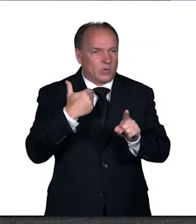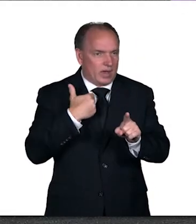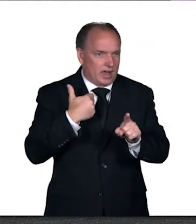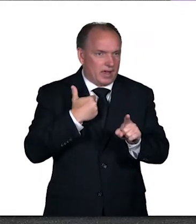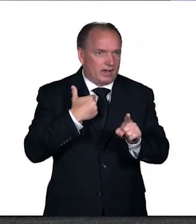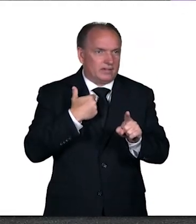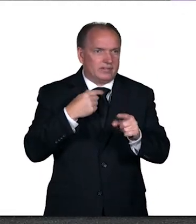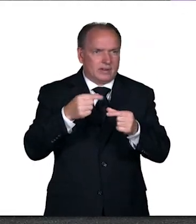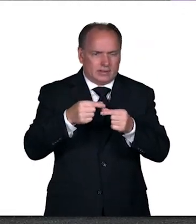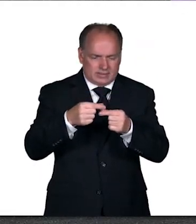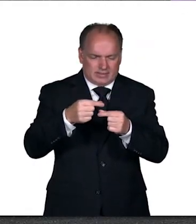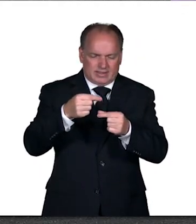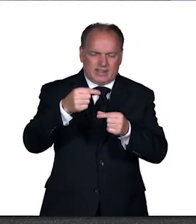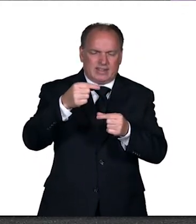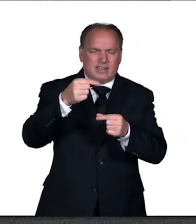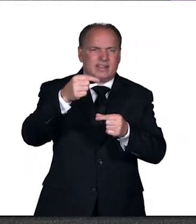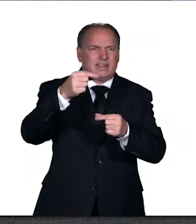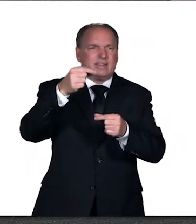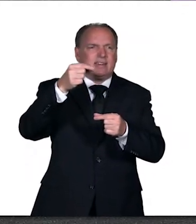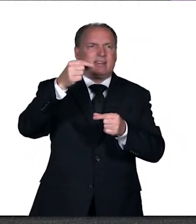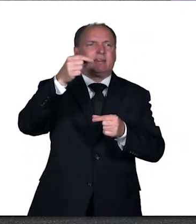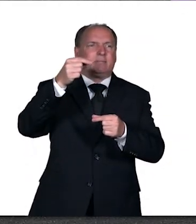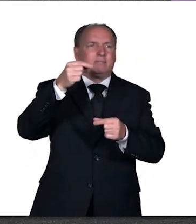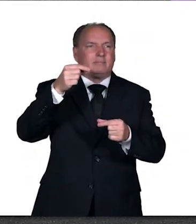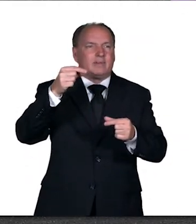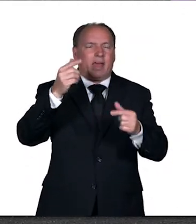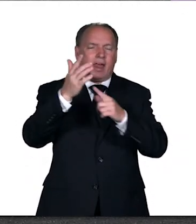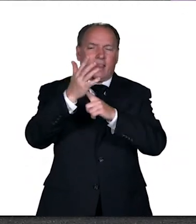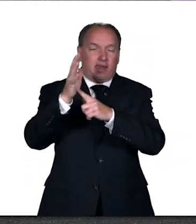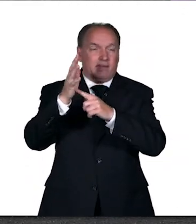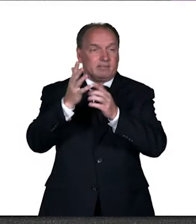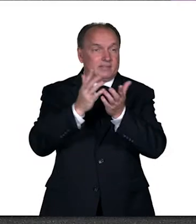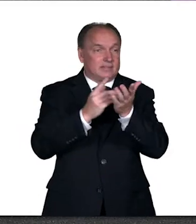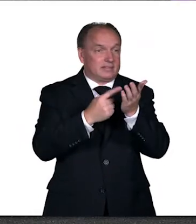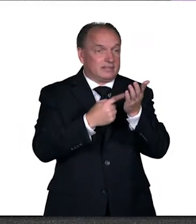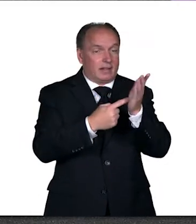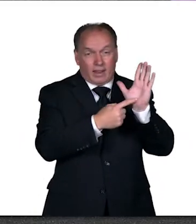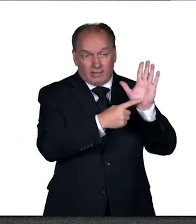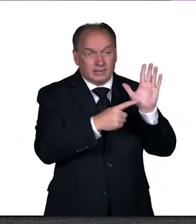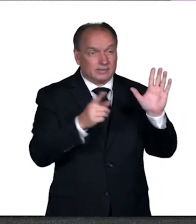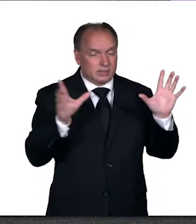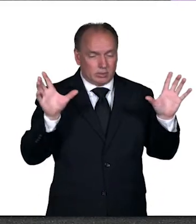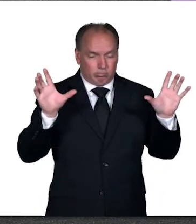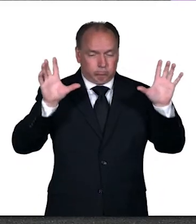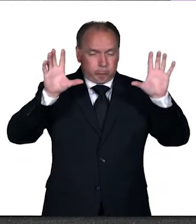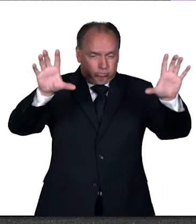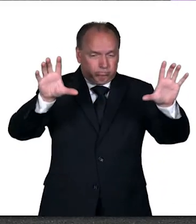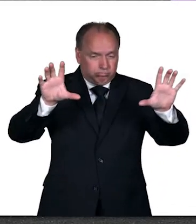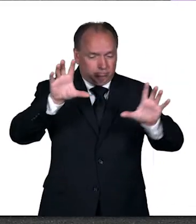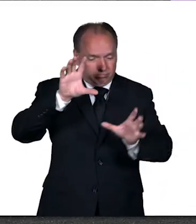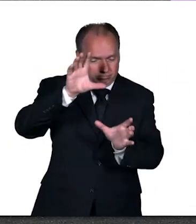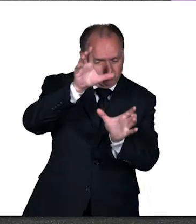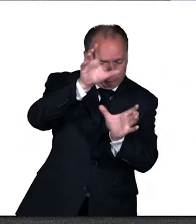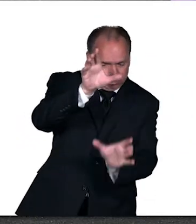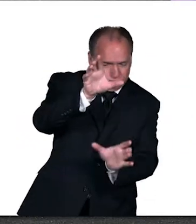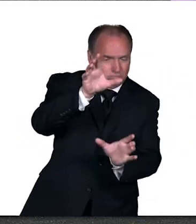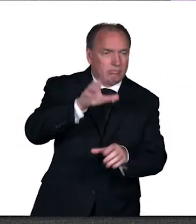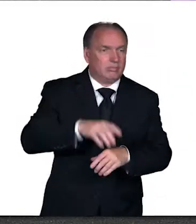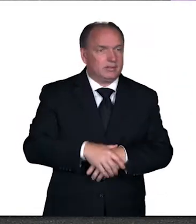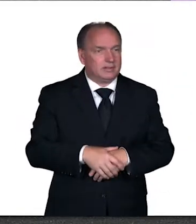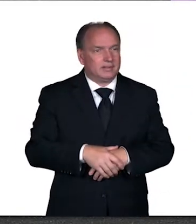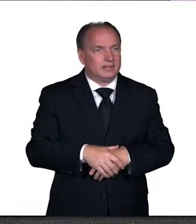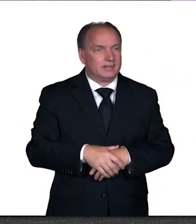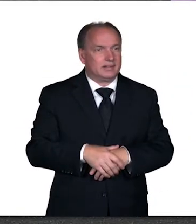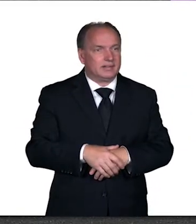have a big stem and some leaves. So we are actually going to